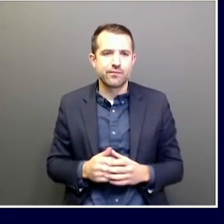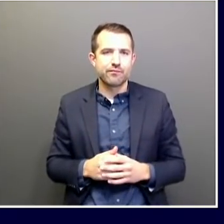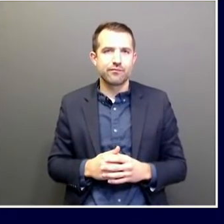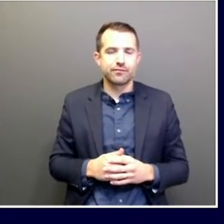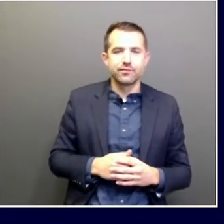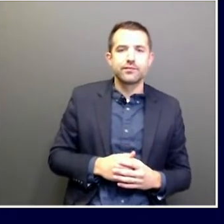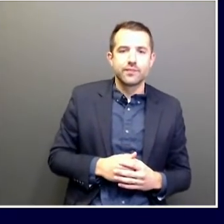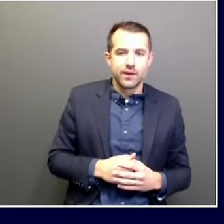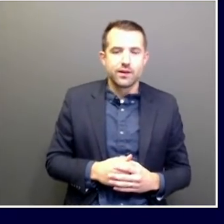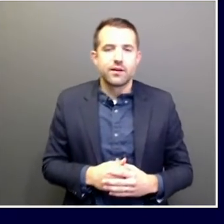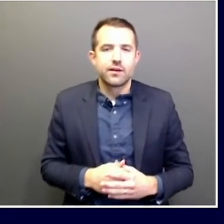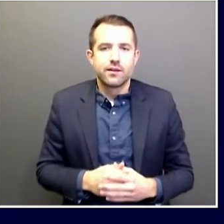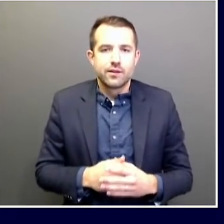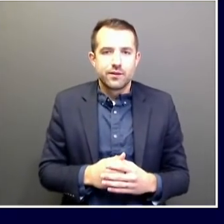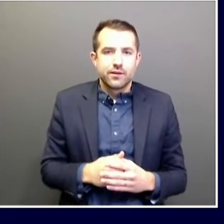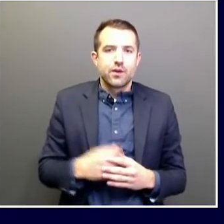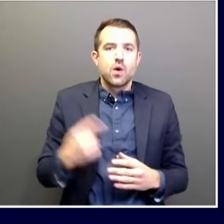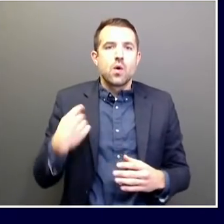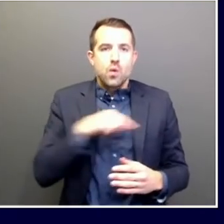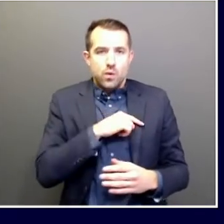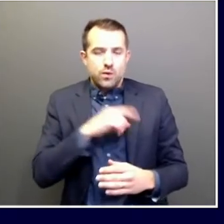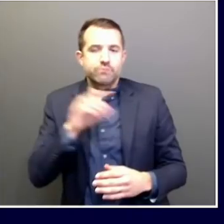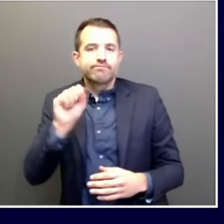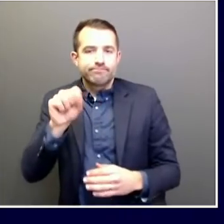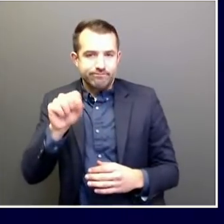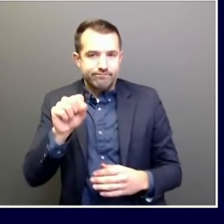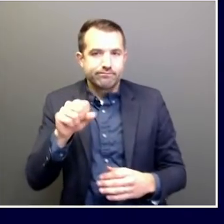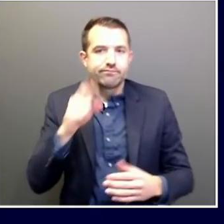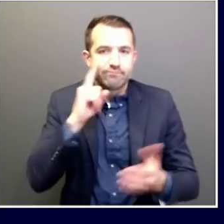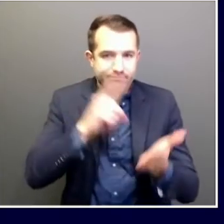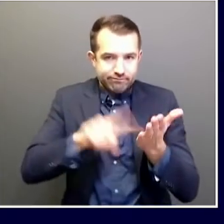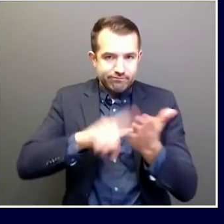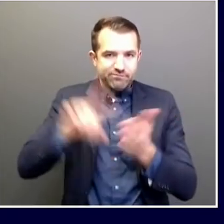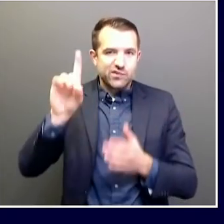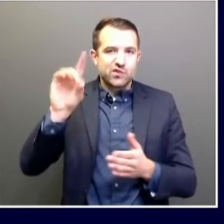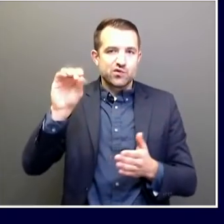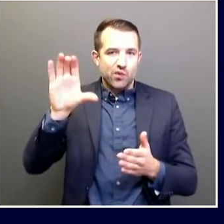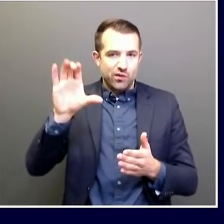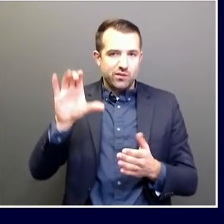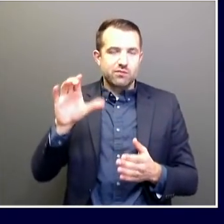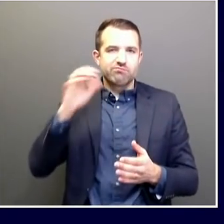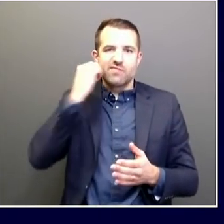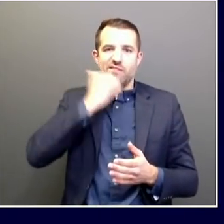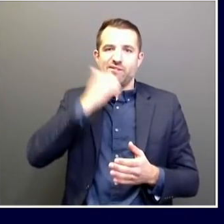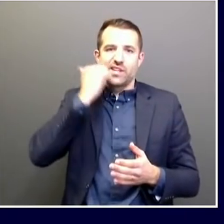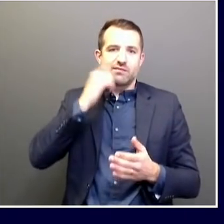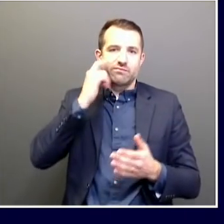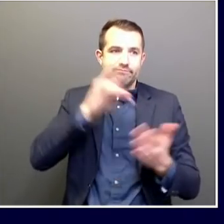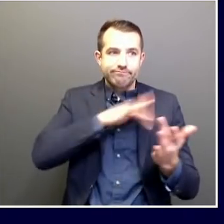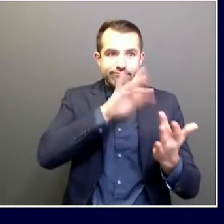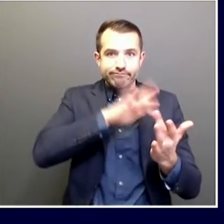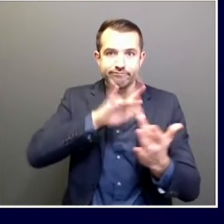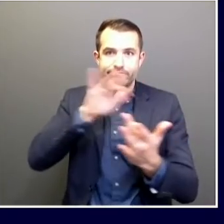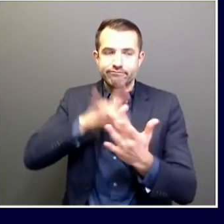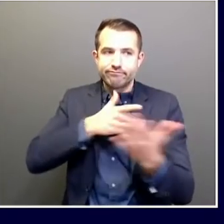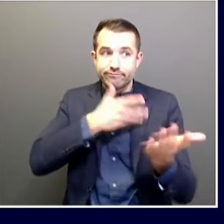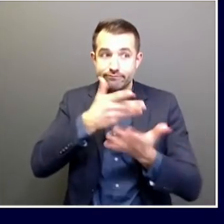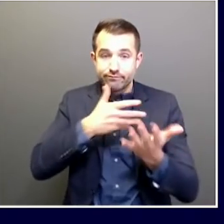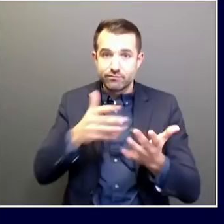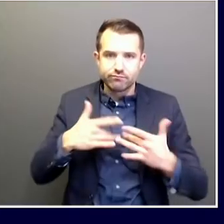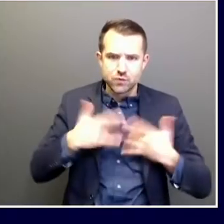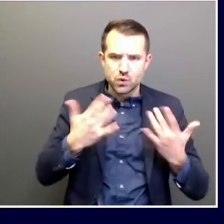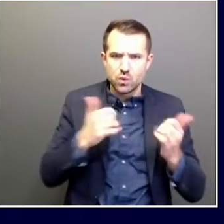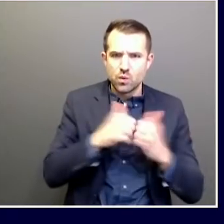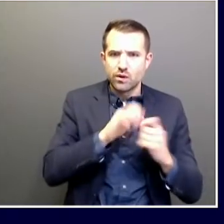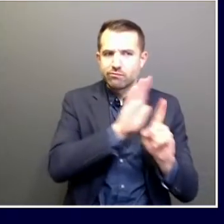speak with and check in with the Department of Corrections every single day to hear about what's going on in their facilities, as well as to get input